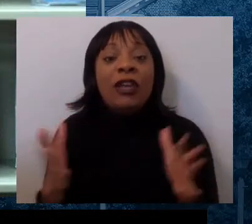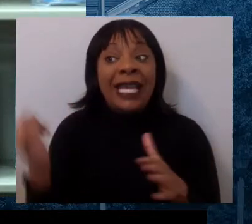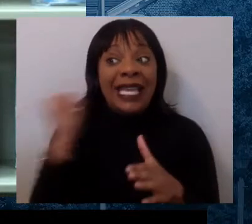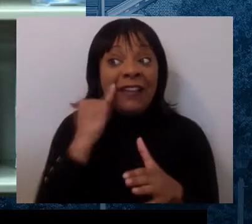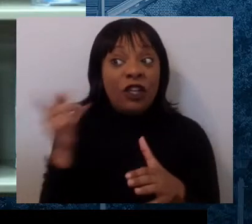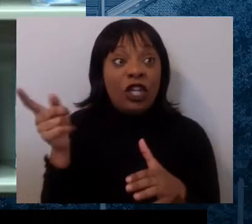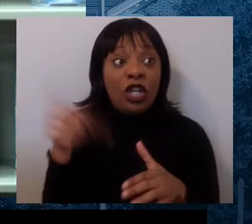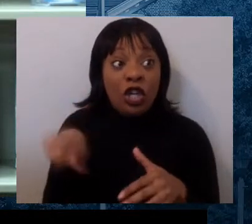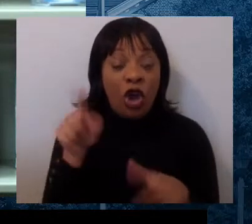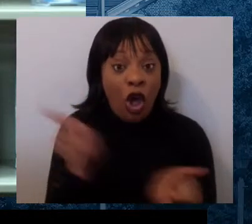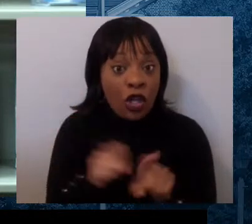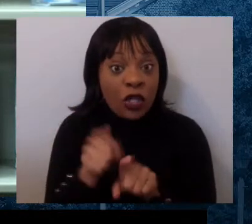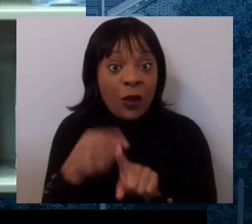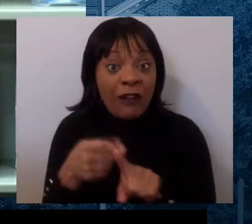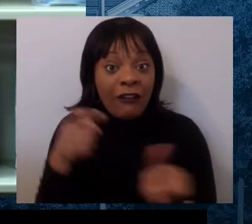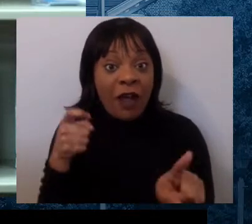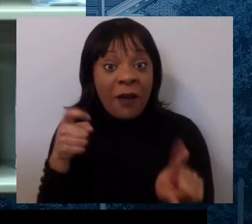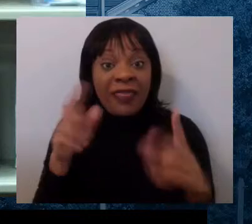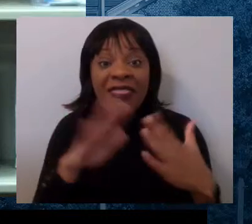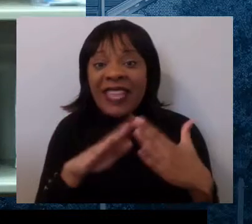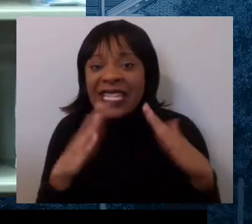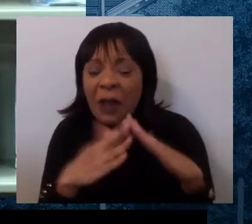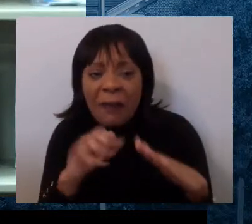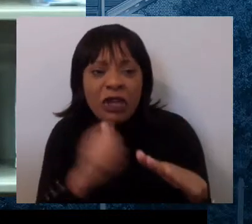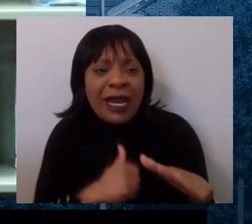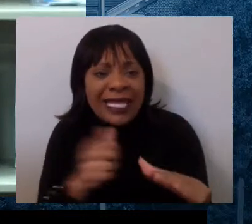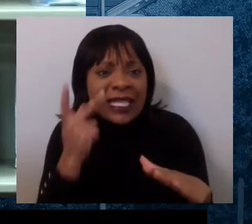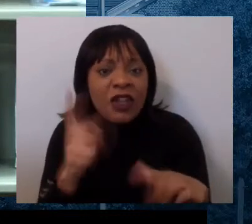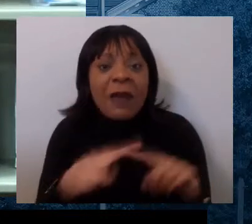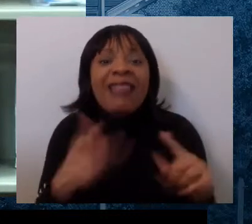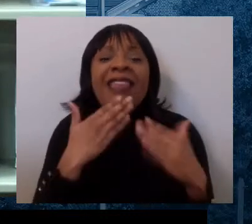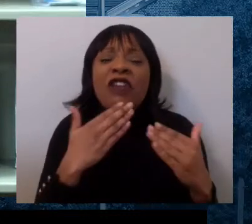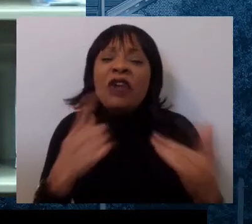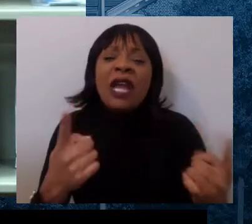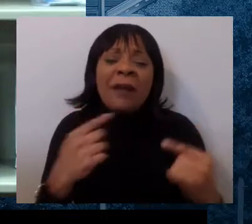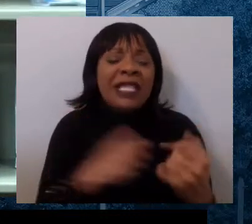the town, I'm sorry I didn't see you, but thank you for being here and supporting this.